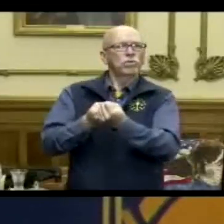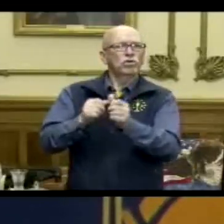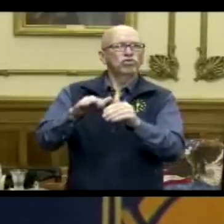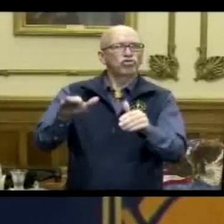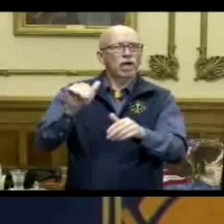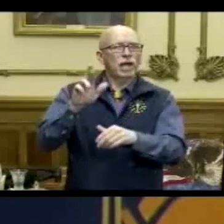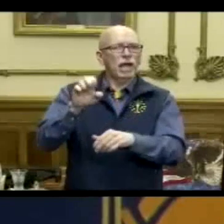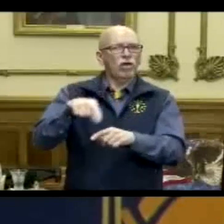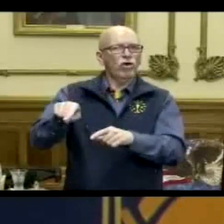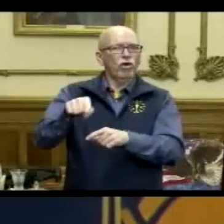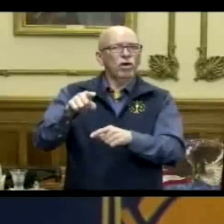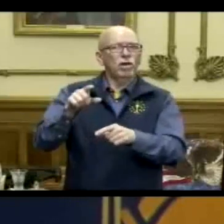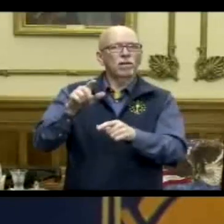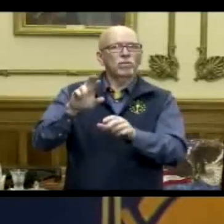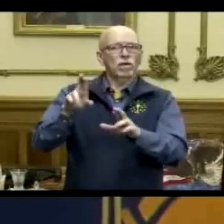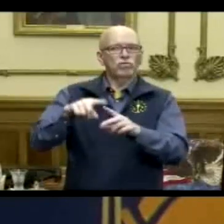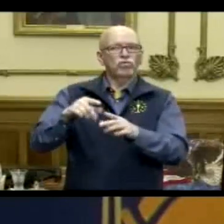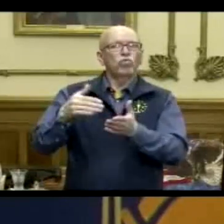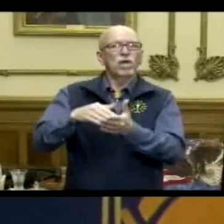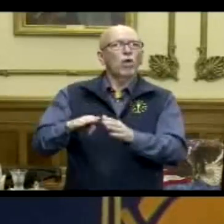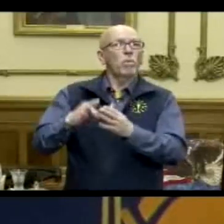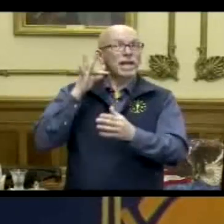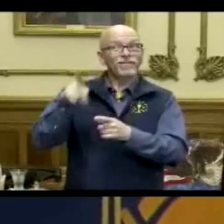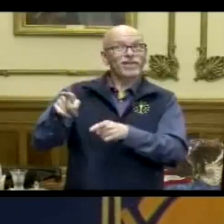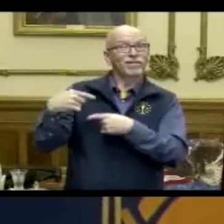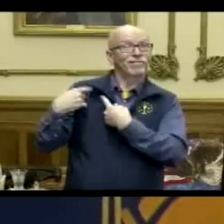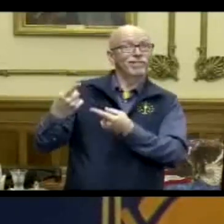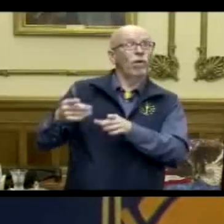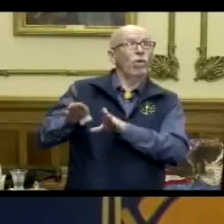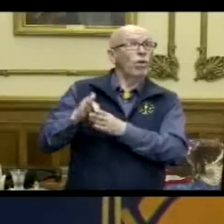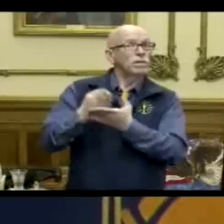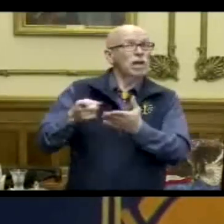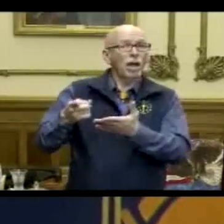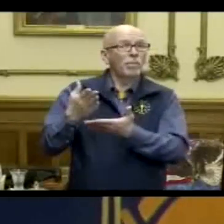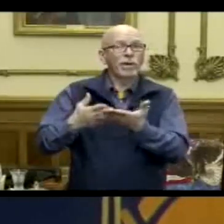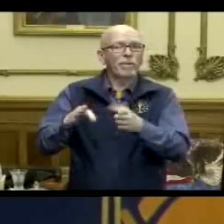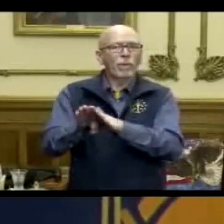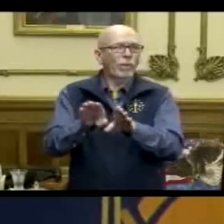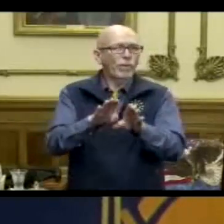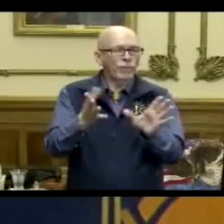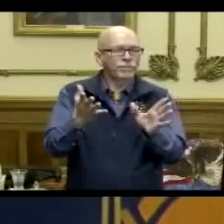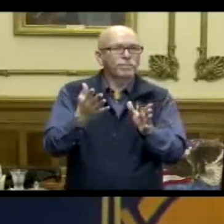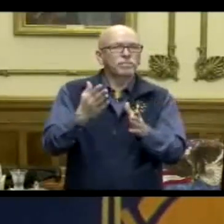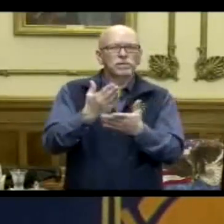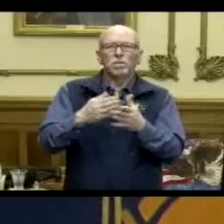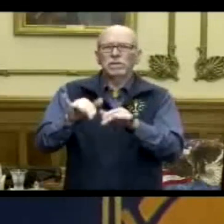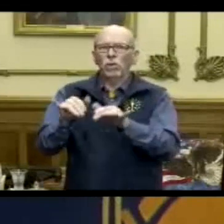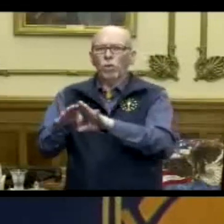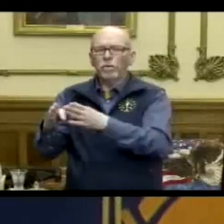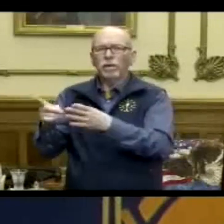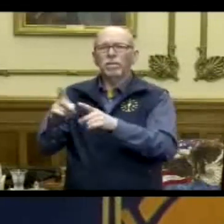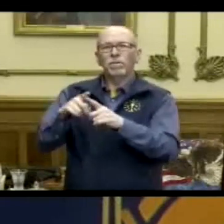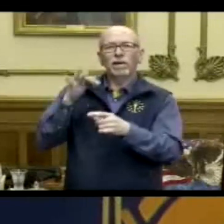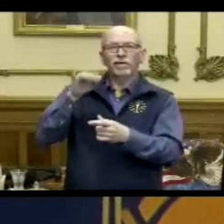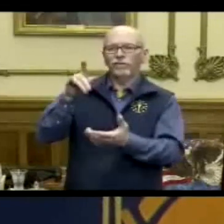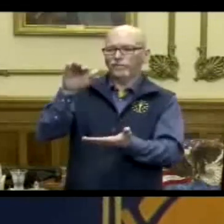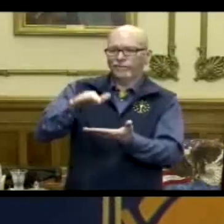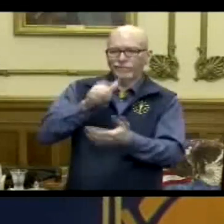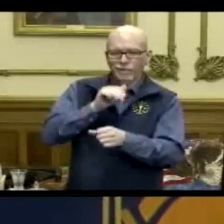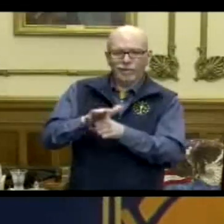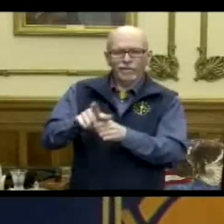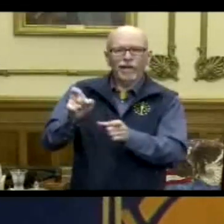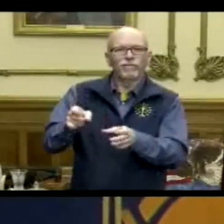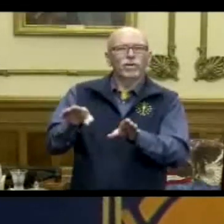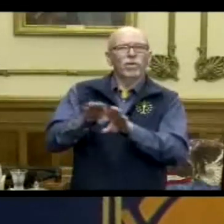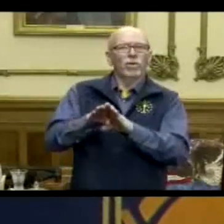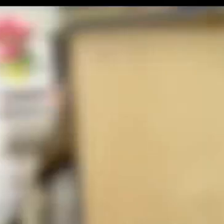to be ready to reopen if they were unable to remain so during a slower number of children using